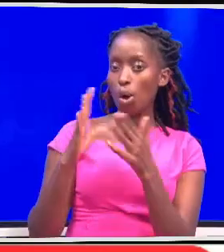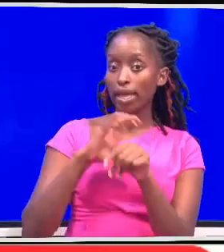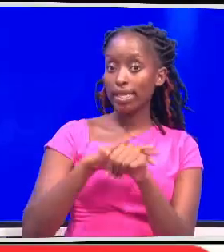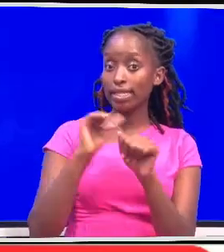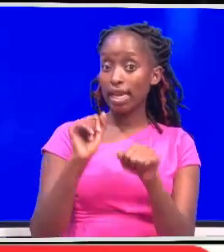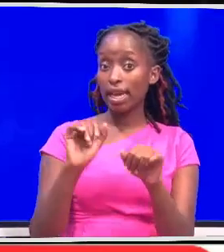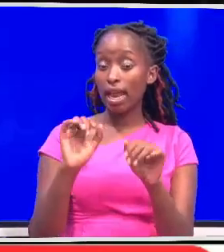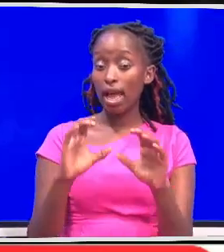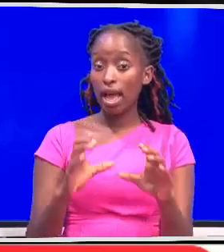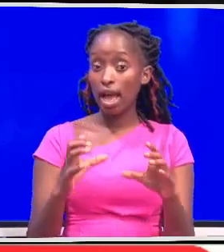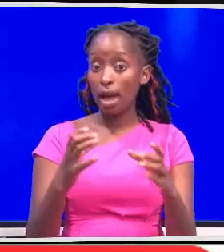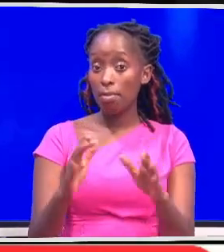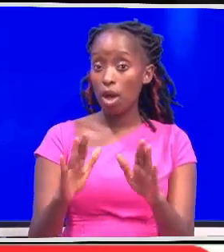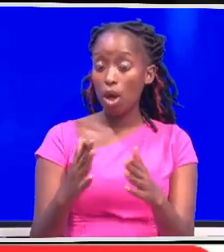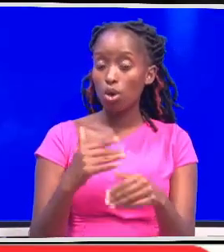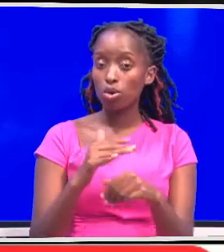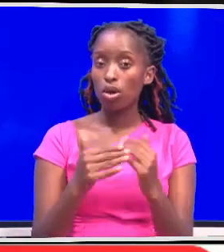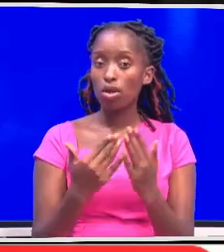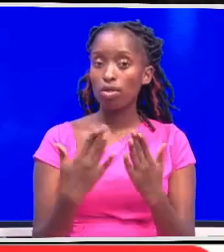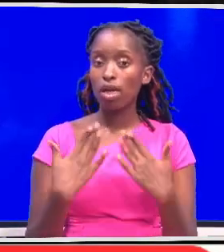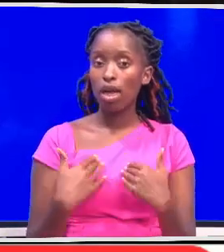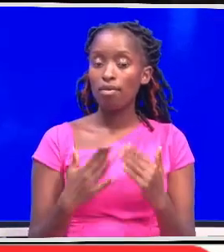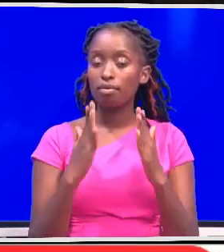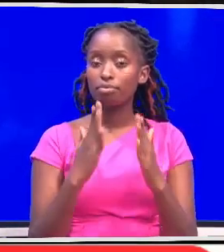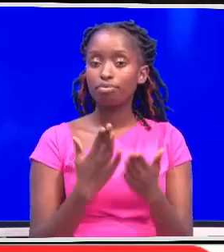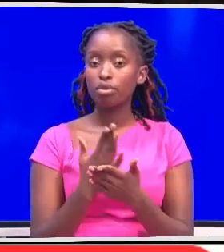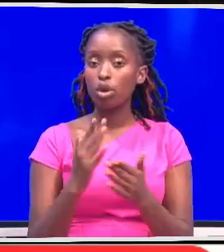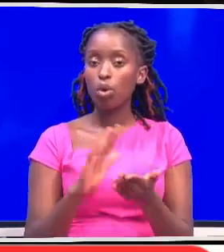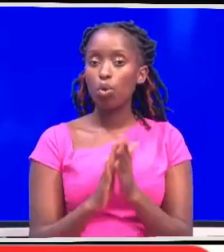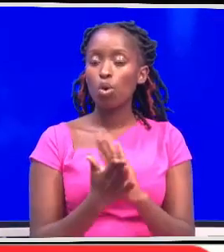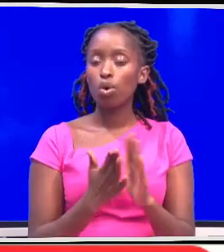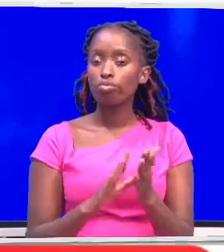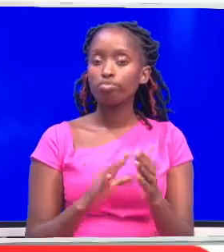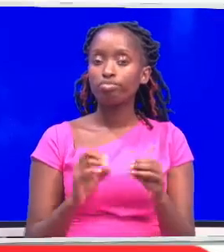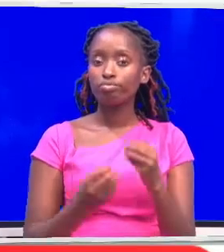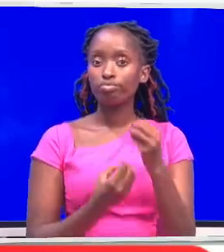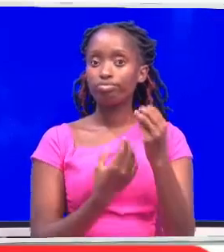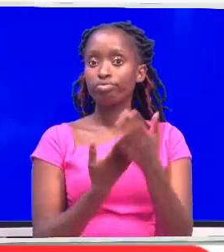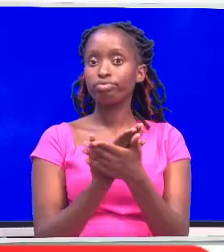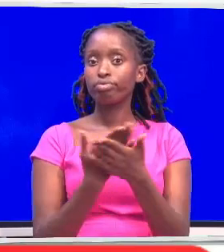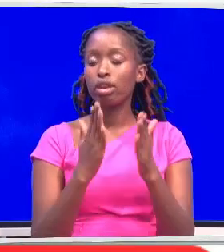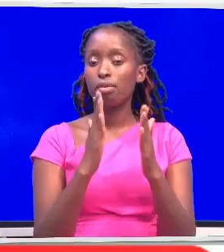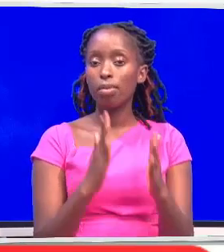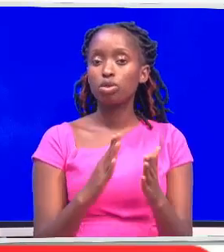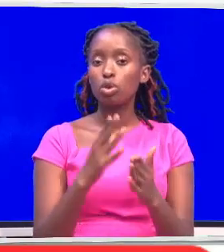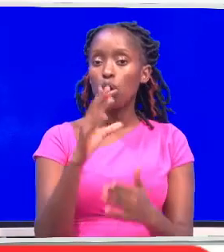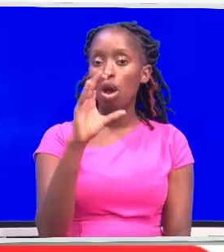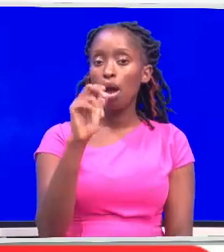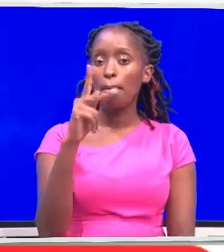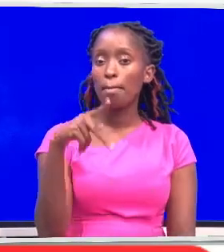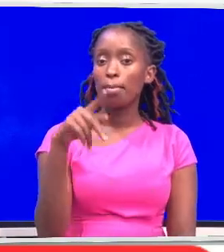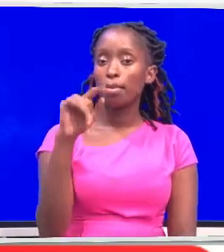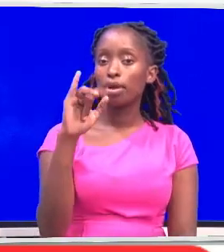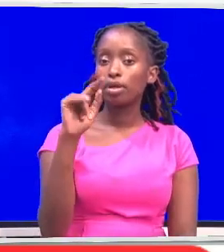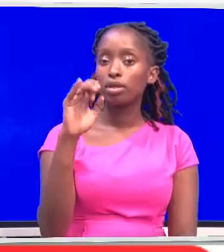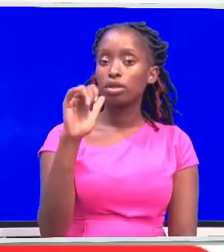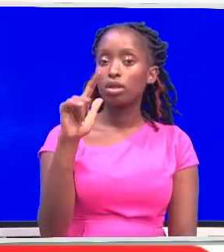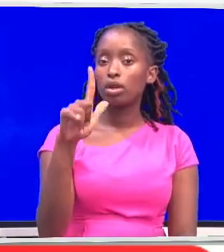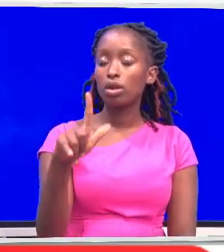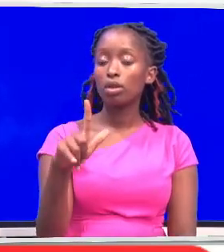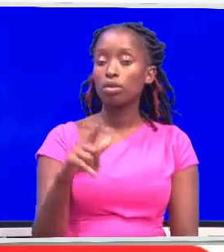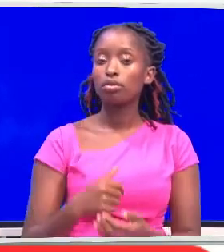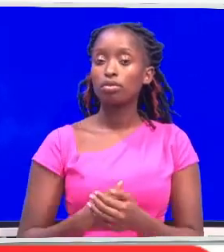integrate human capital and technology without sacrificing human capital. A team, first of all, in line with that